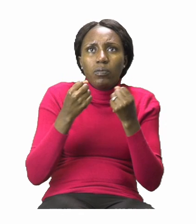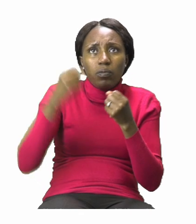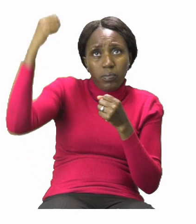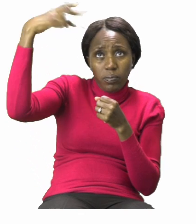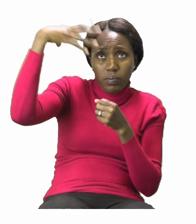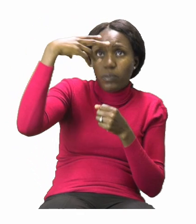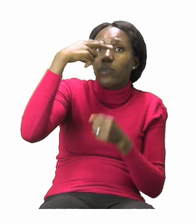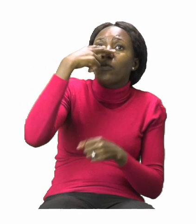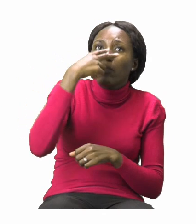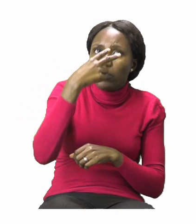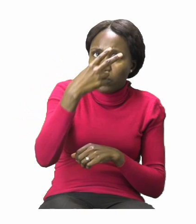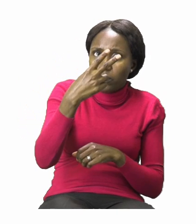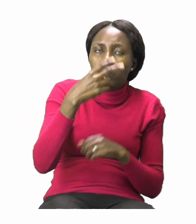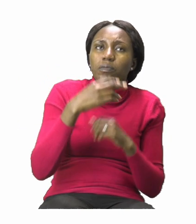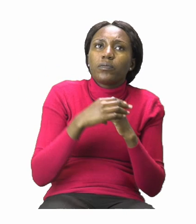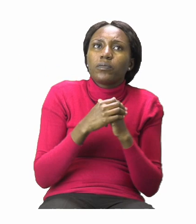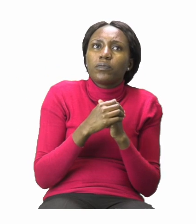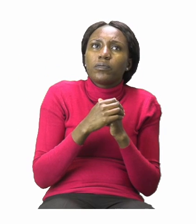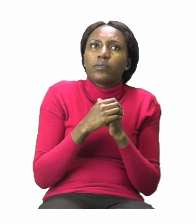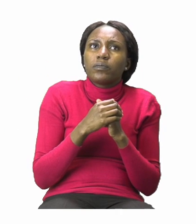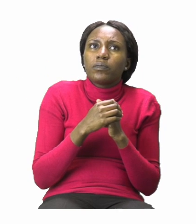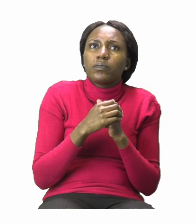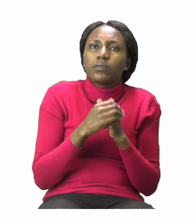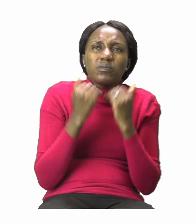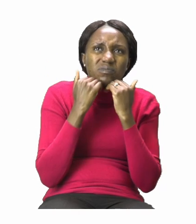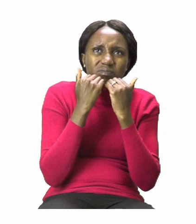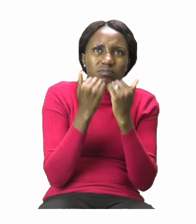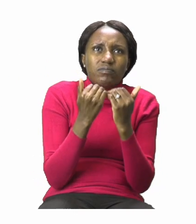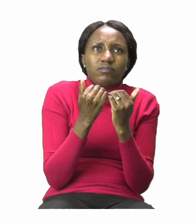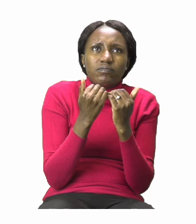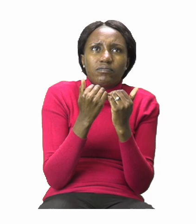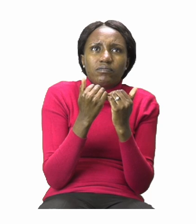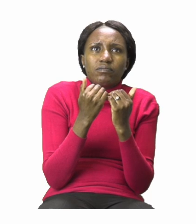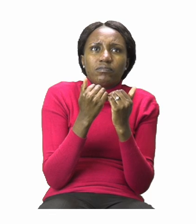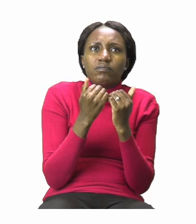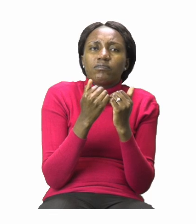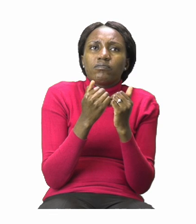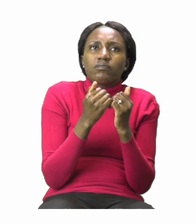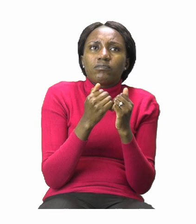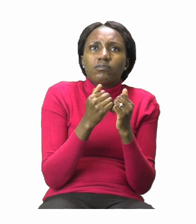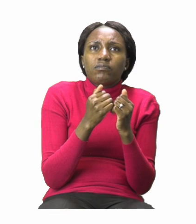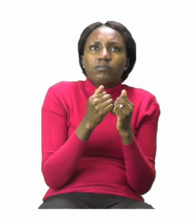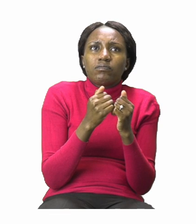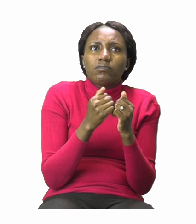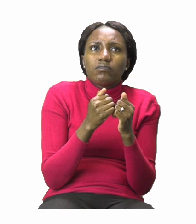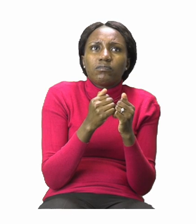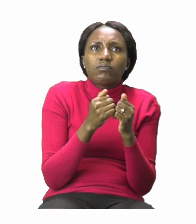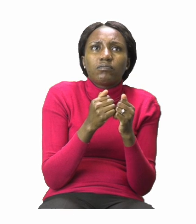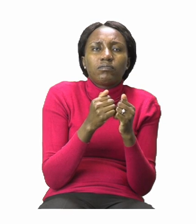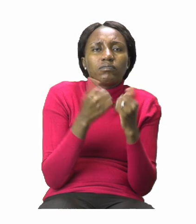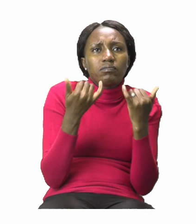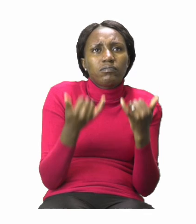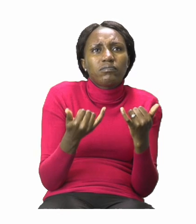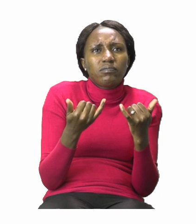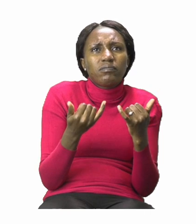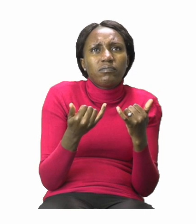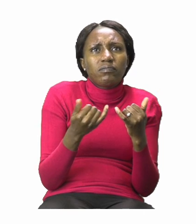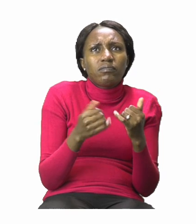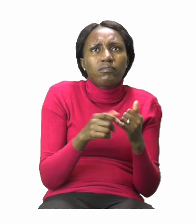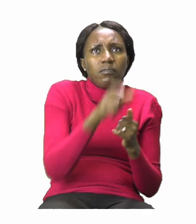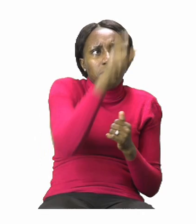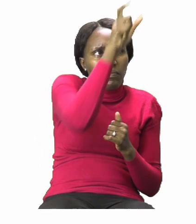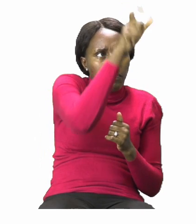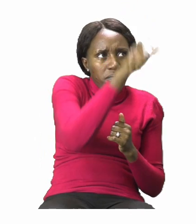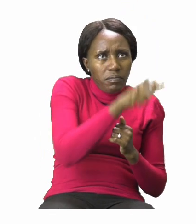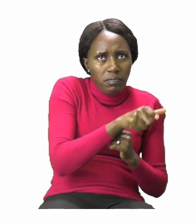a neighborhood. They are very important. Look at the type of street lamp. Is it on